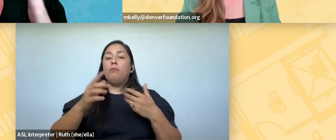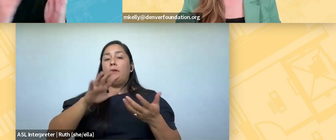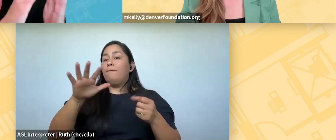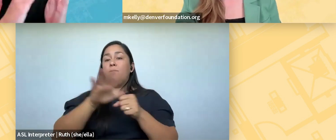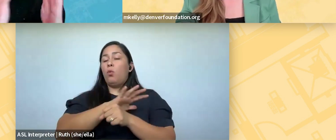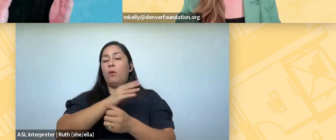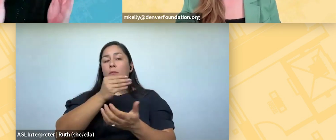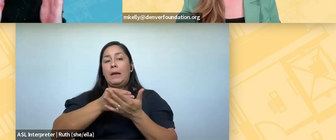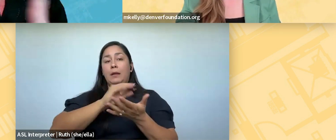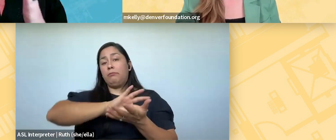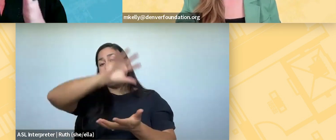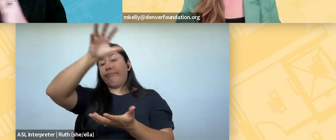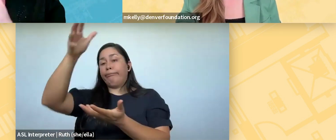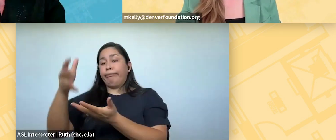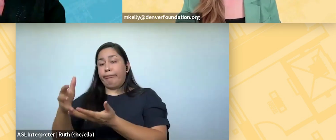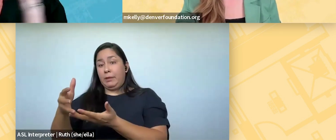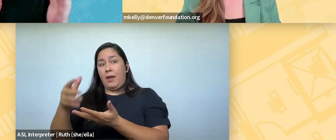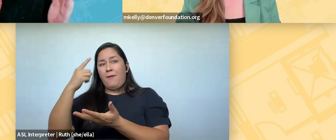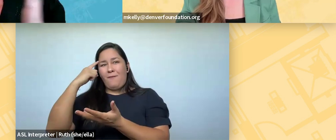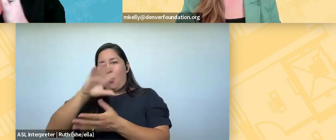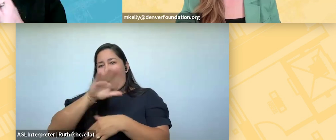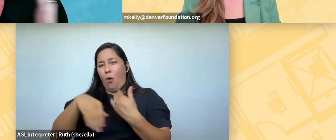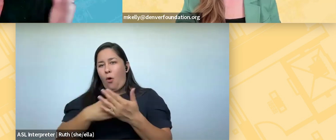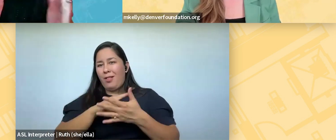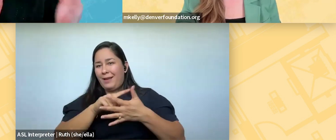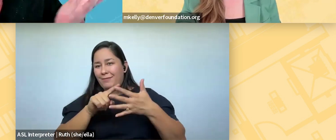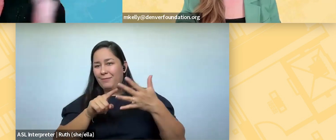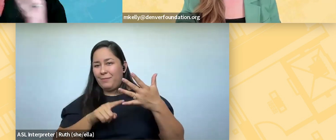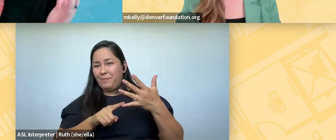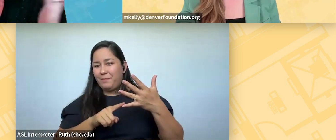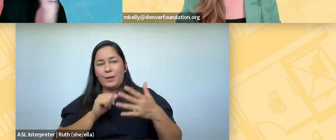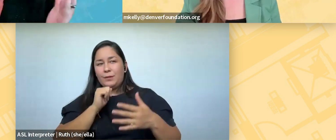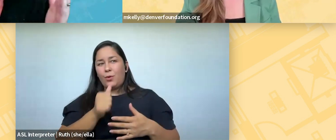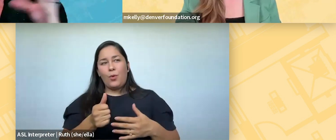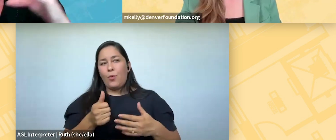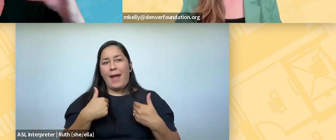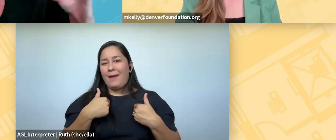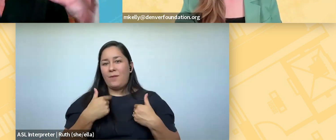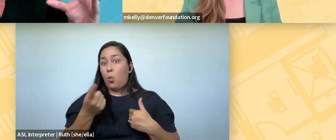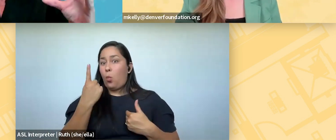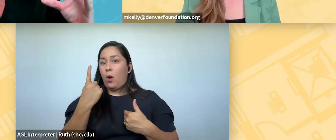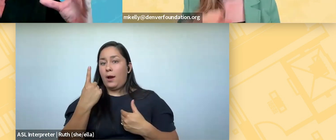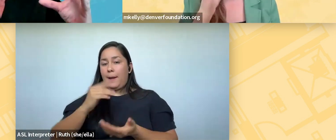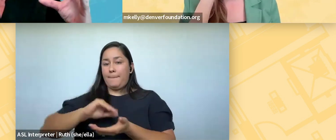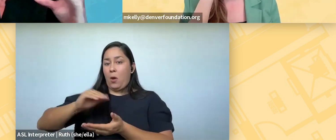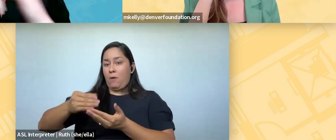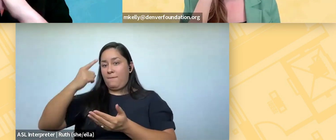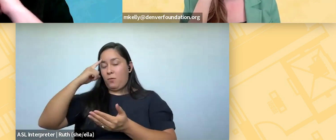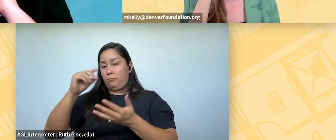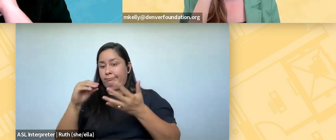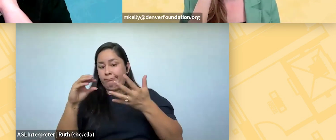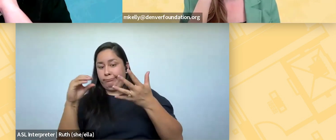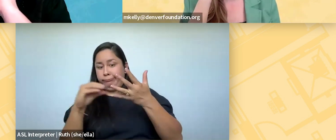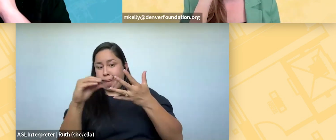applications. So there's not any advantage to being in more or less, or one area or another area. It's all thought